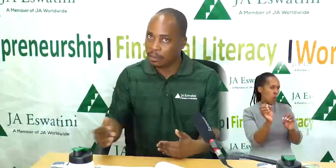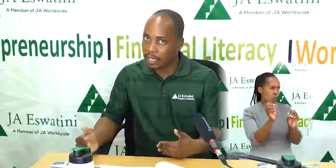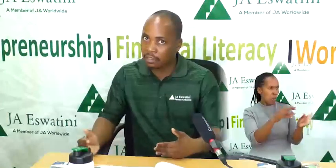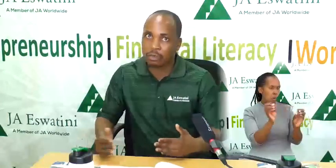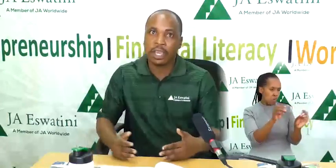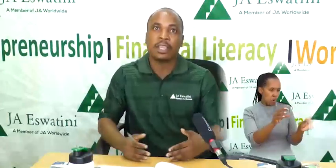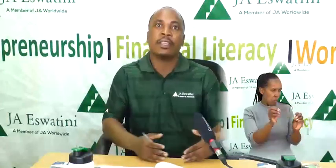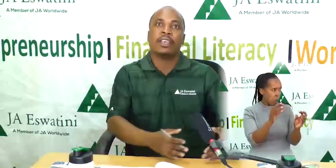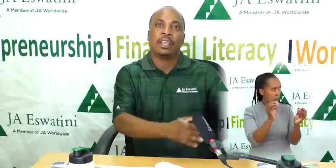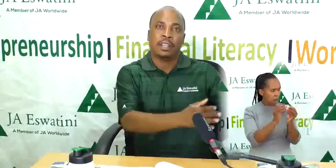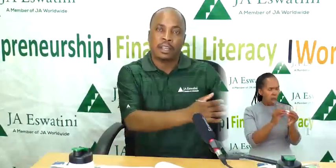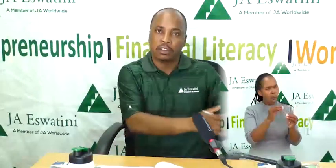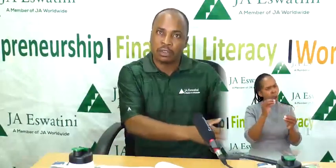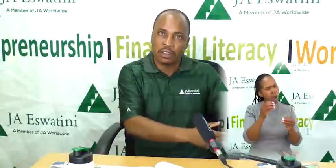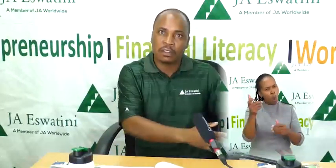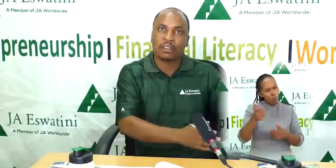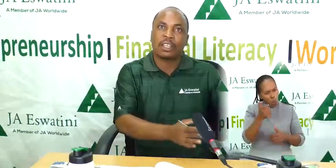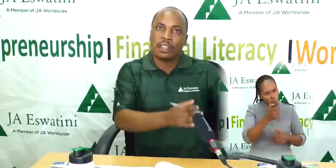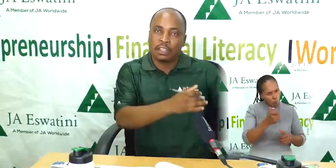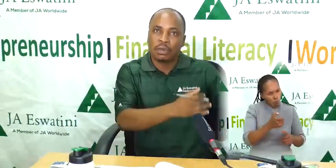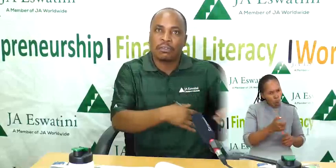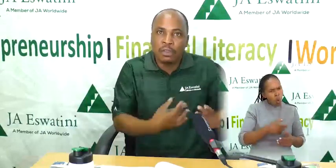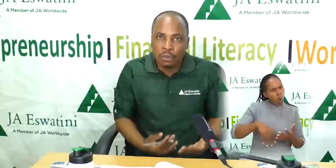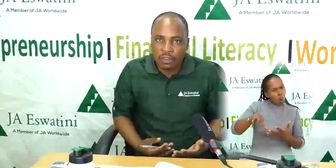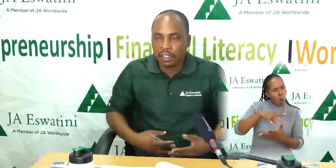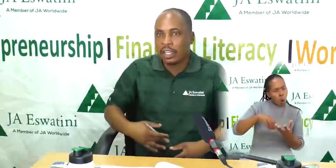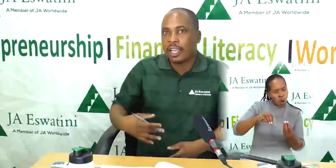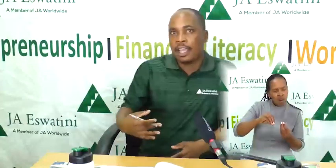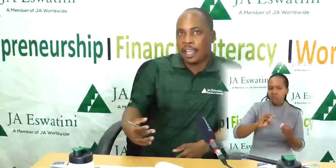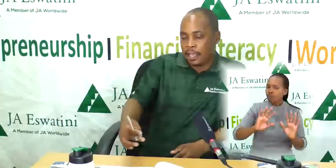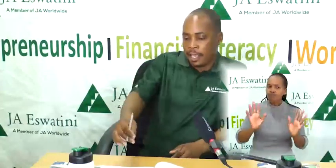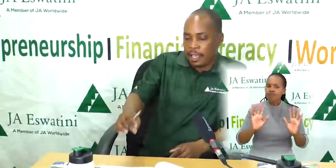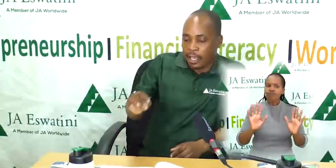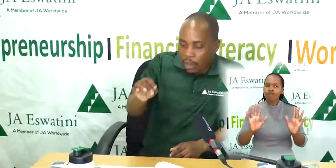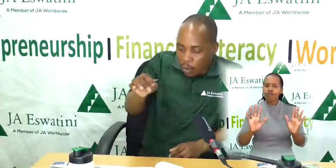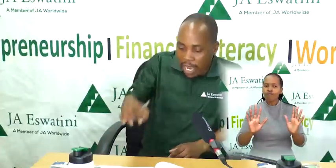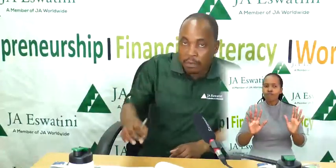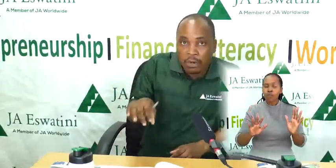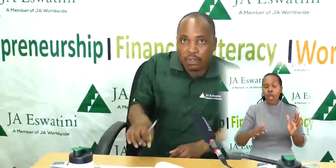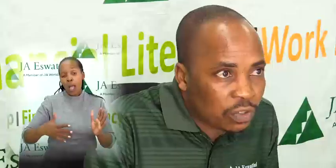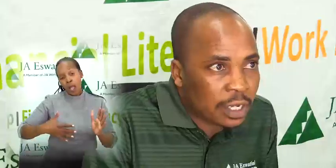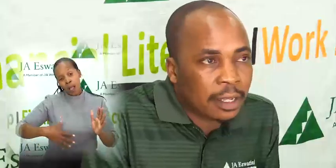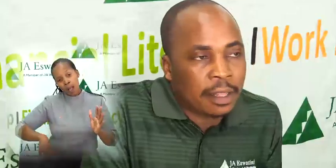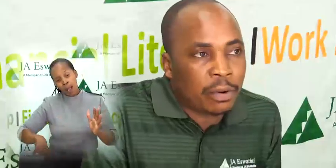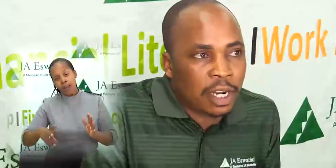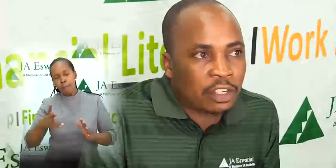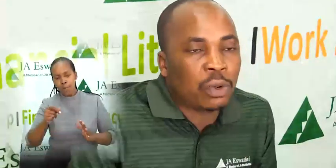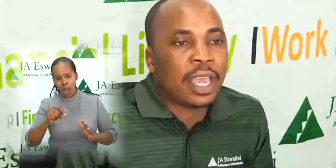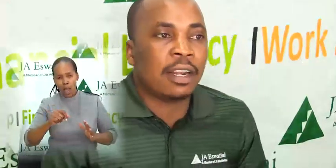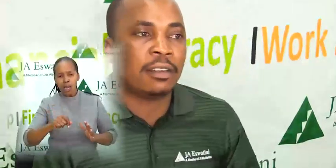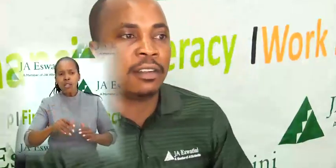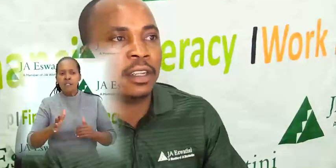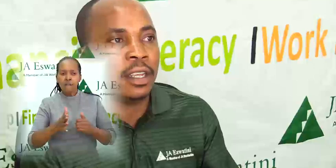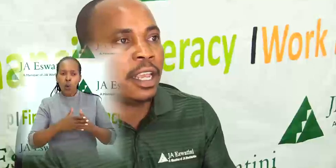Part of the money has to pay the resources that we have used while producing the product,